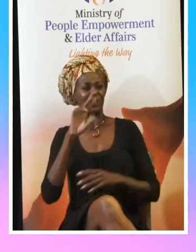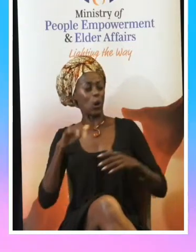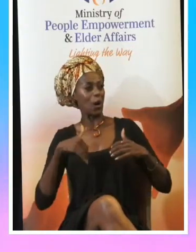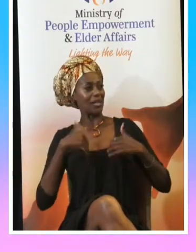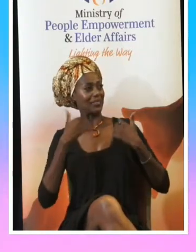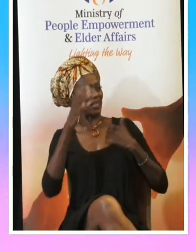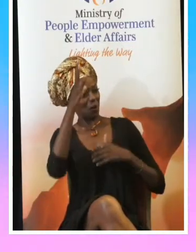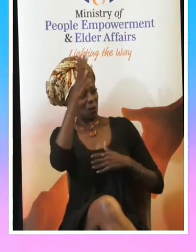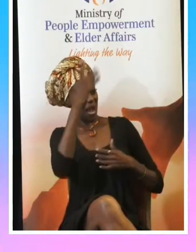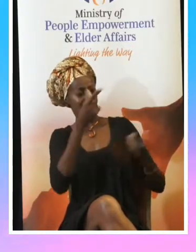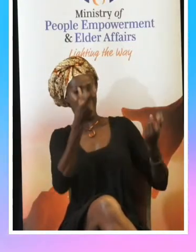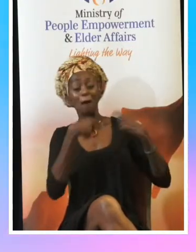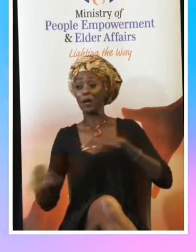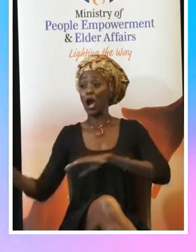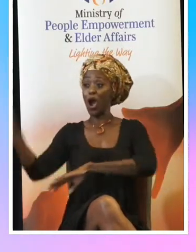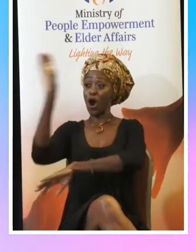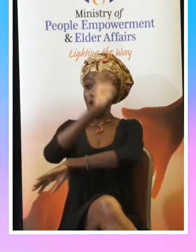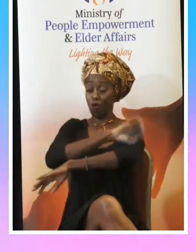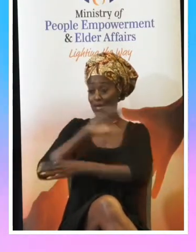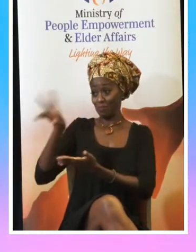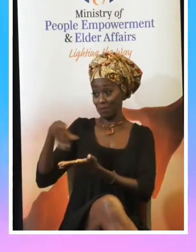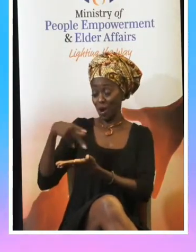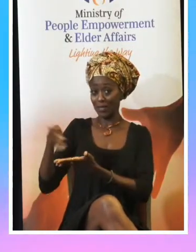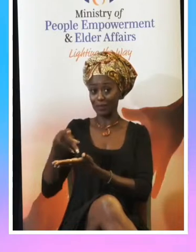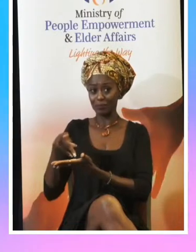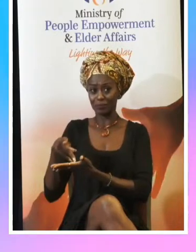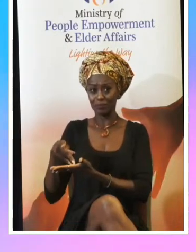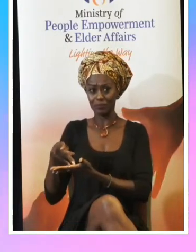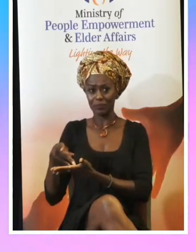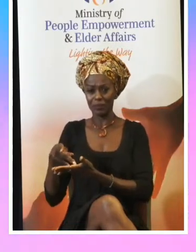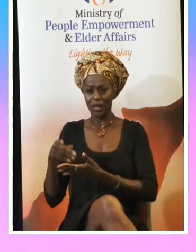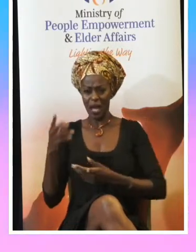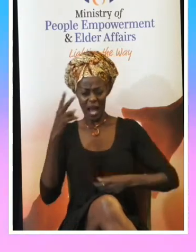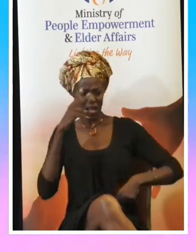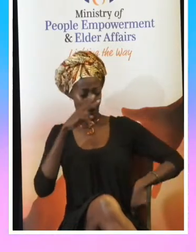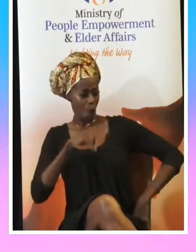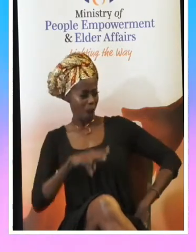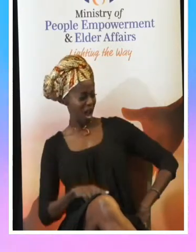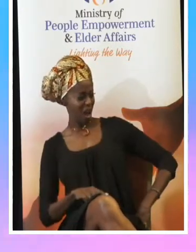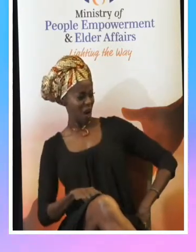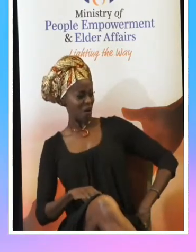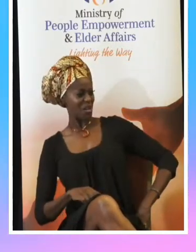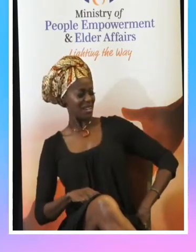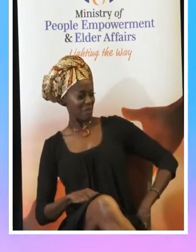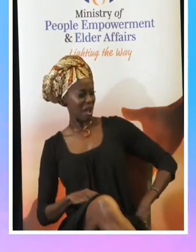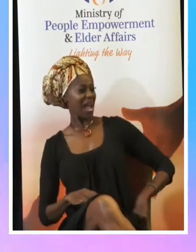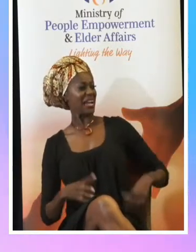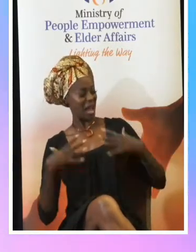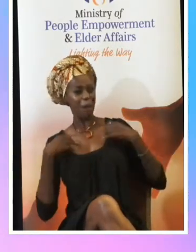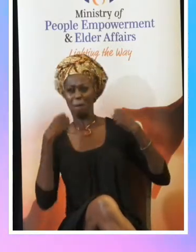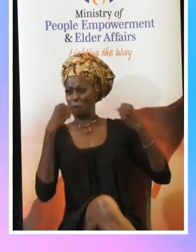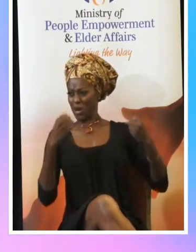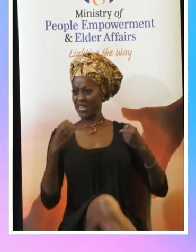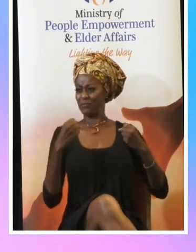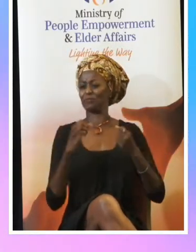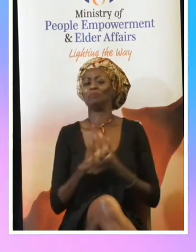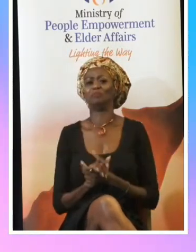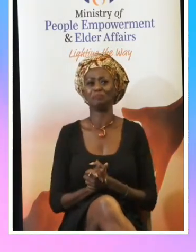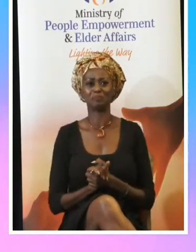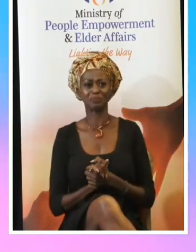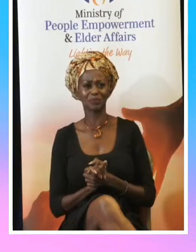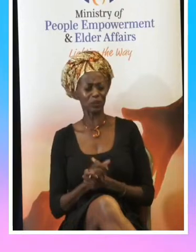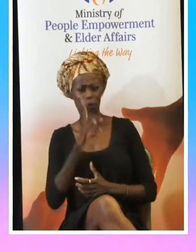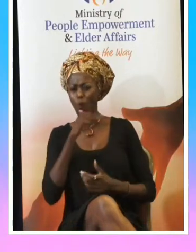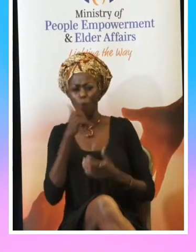a Christmas party we were having. I'm like, this guy is so feisty. She was Santa Claus. Who is